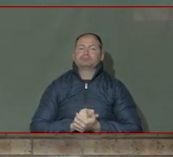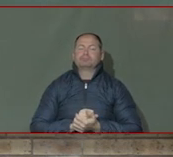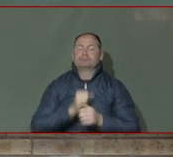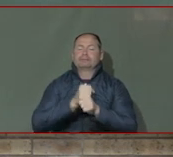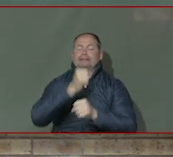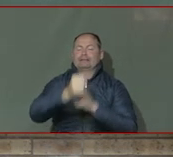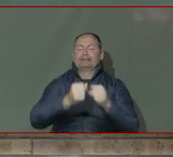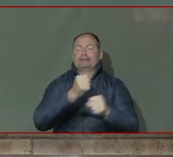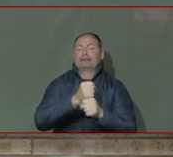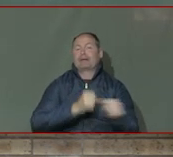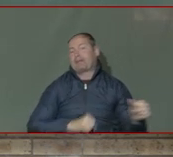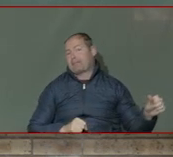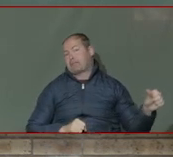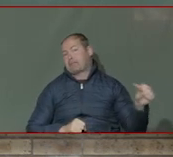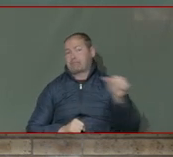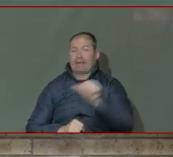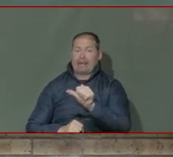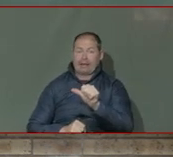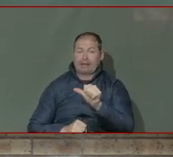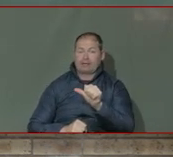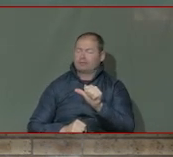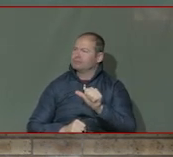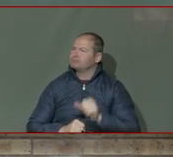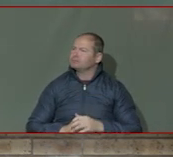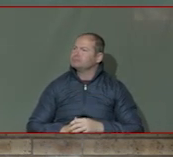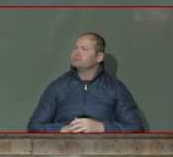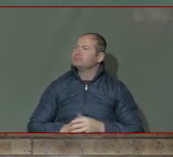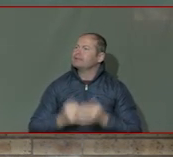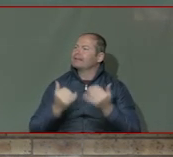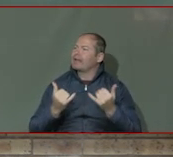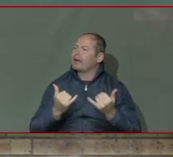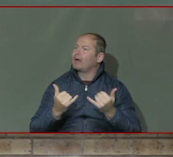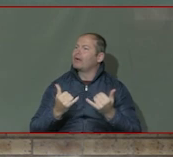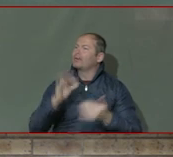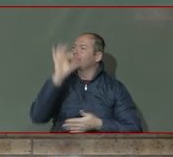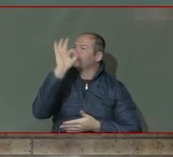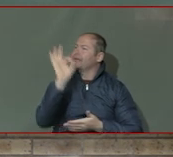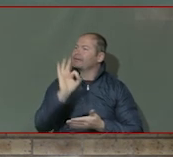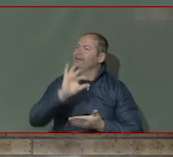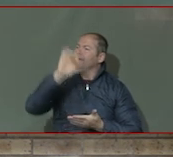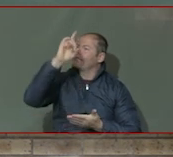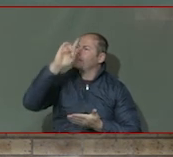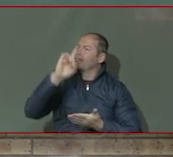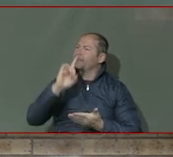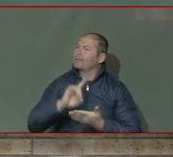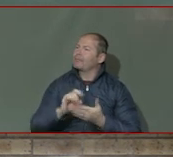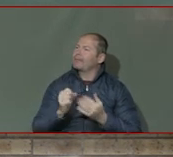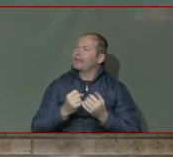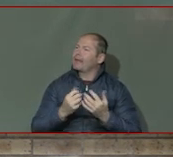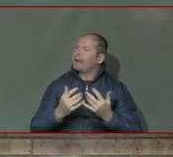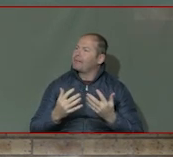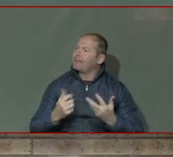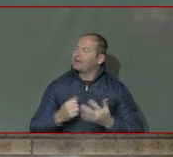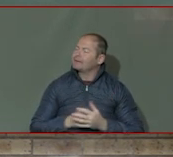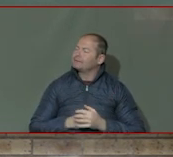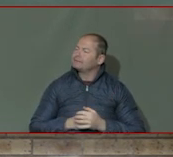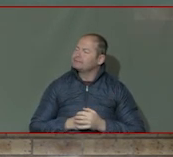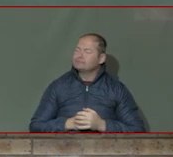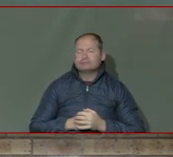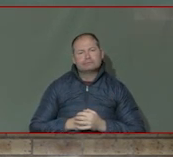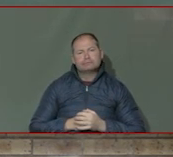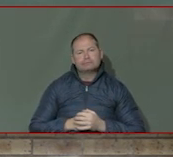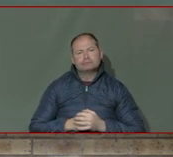to know what is the percentage decrease in that particular species